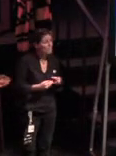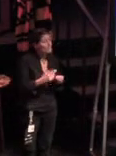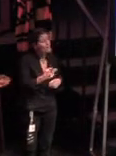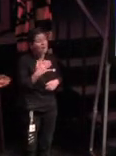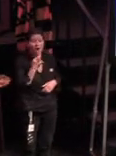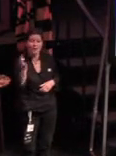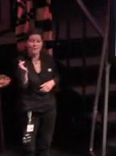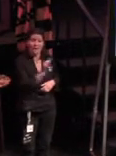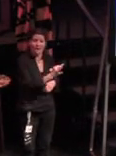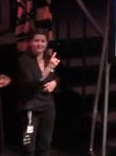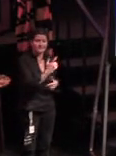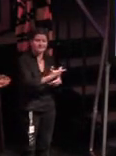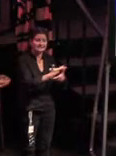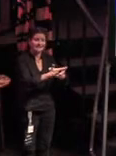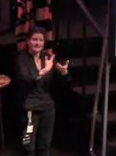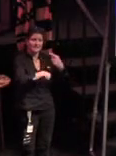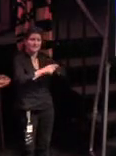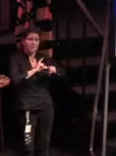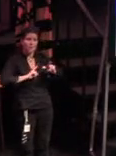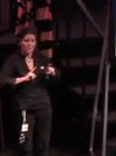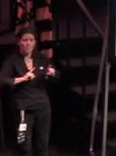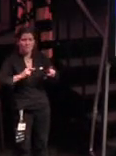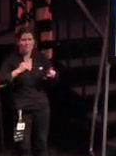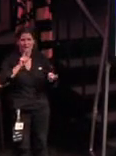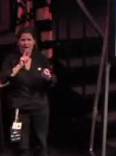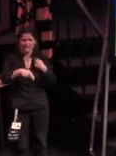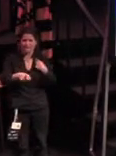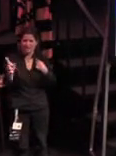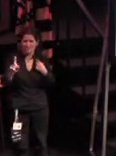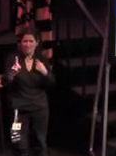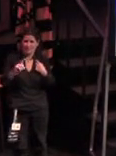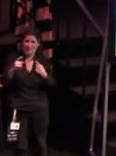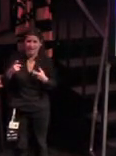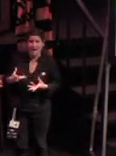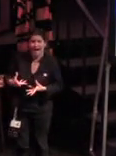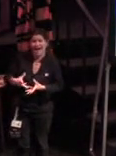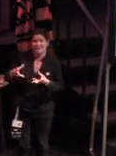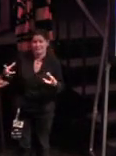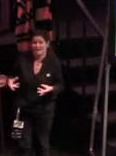that question 10 years ago, then my answer would have been everything.